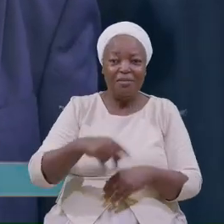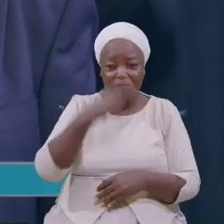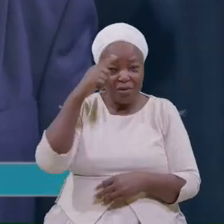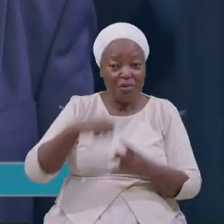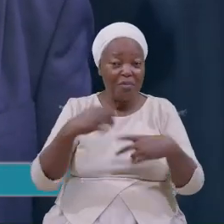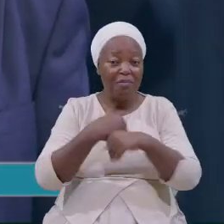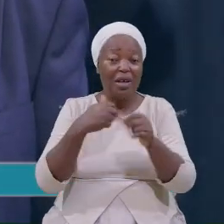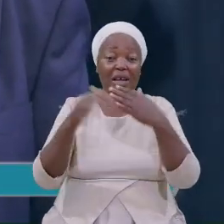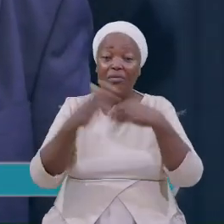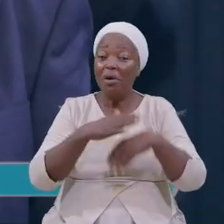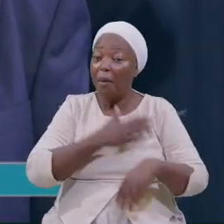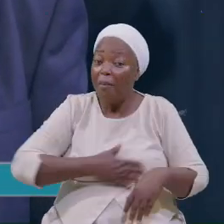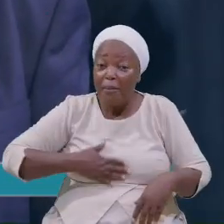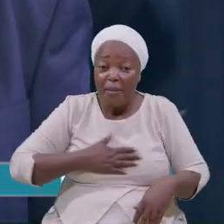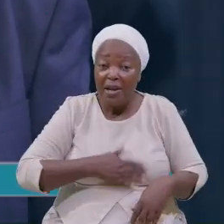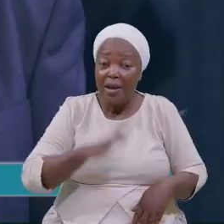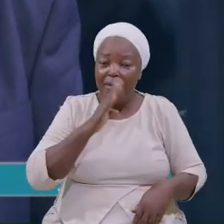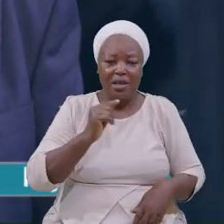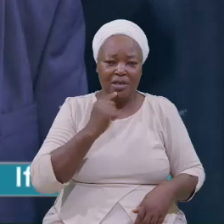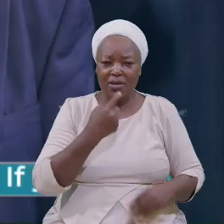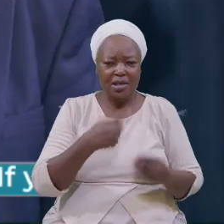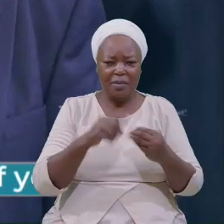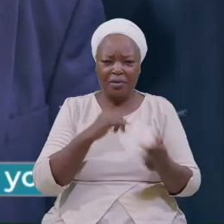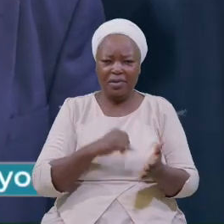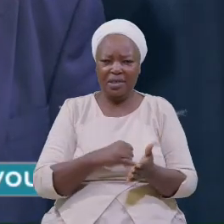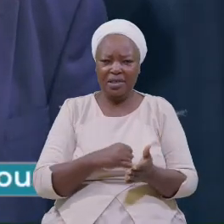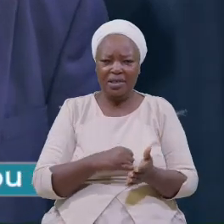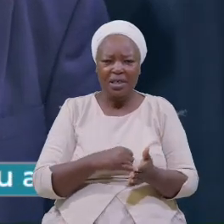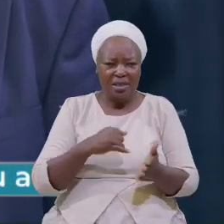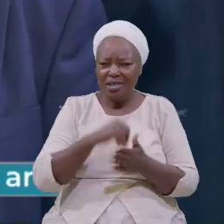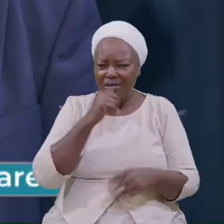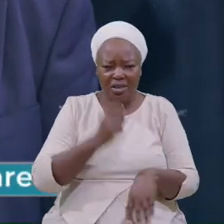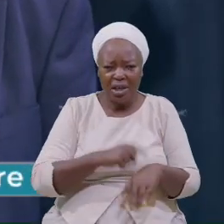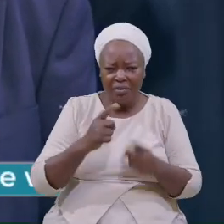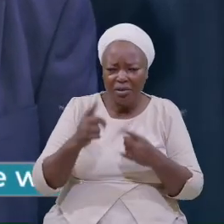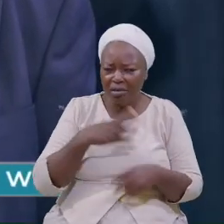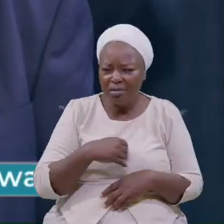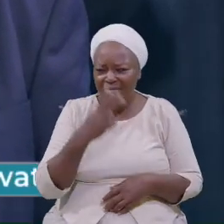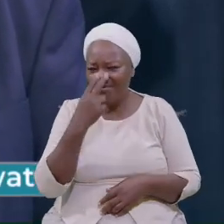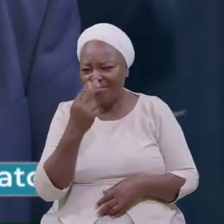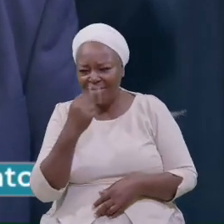Tomorrow, by the grace of God, at 3 p.m.